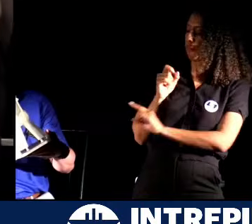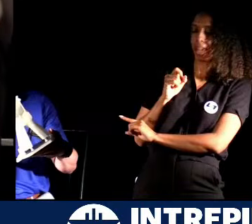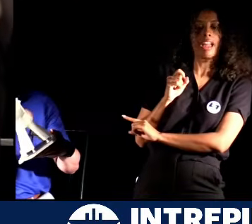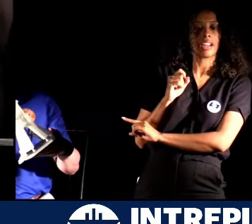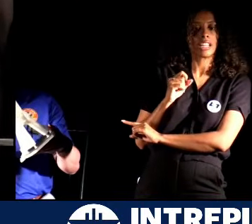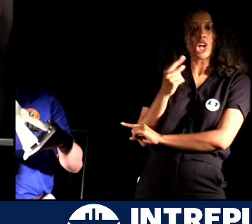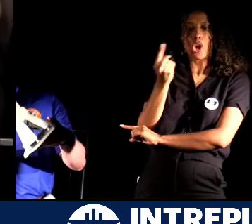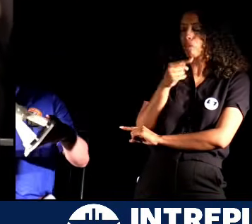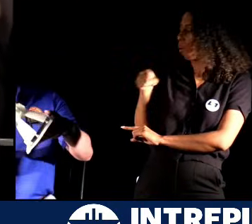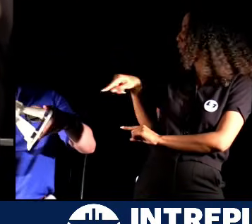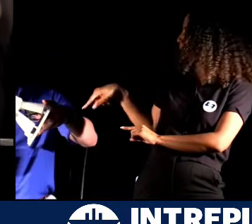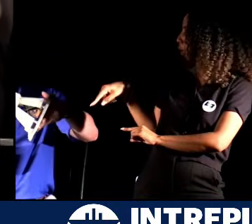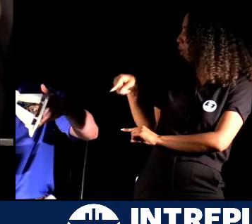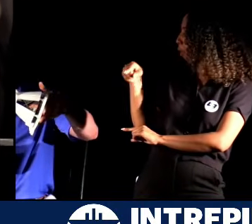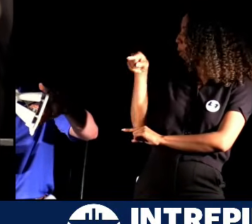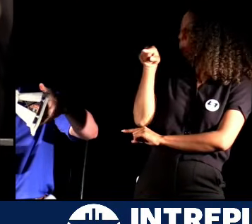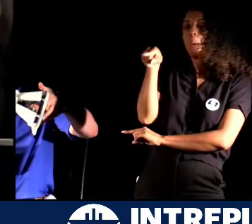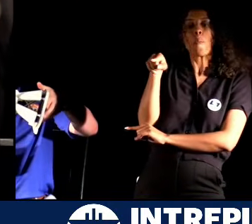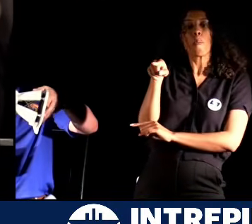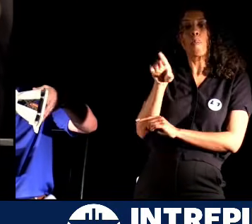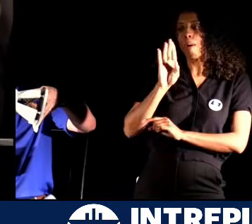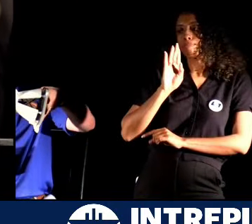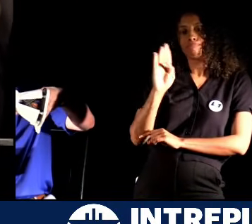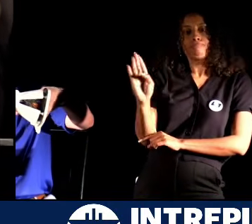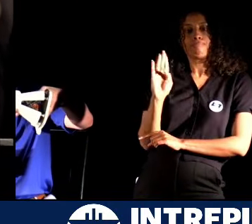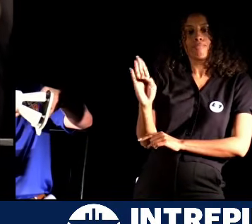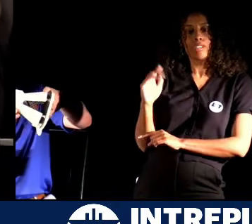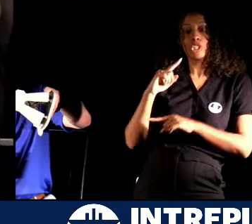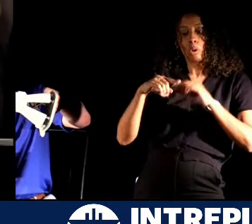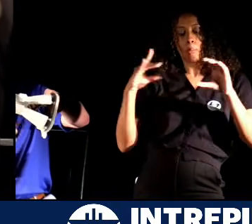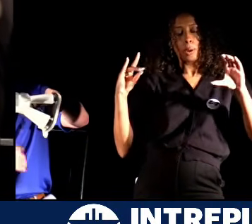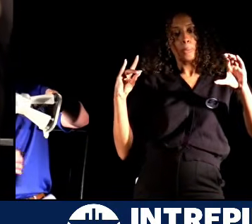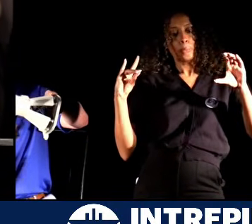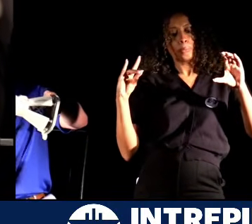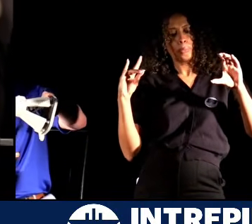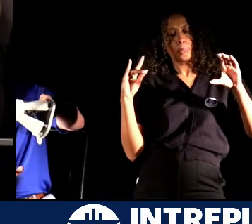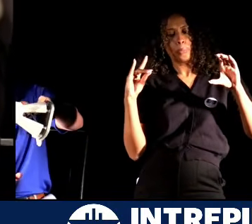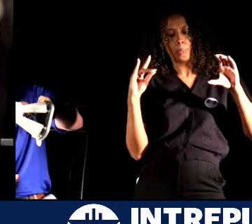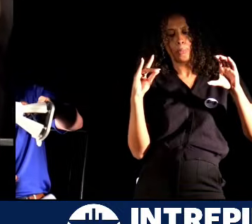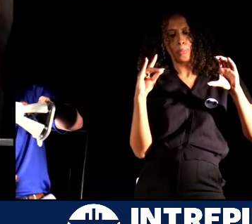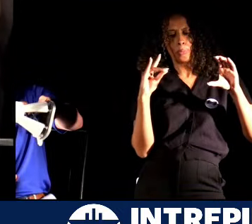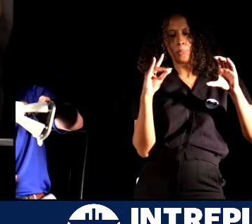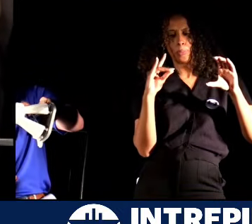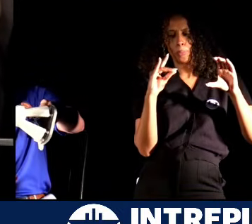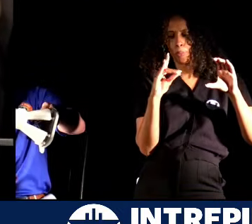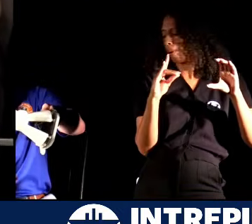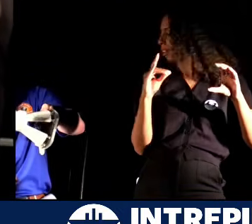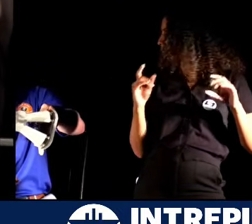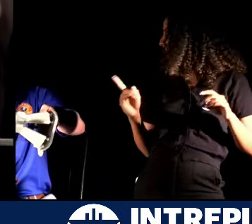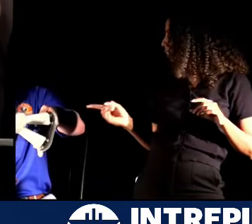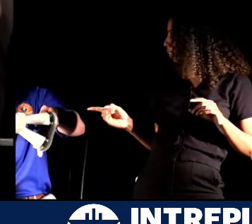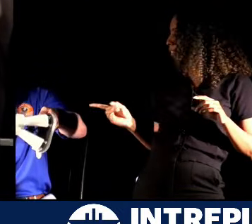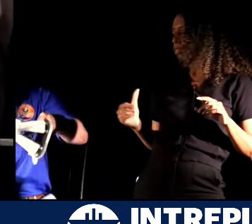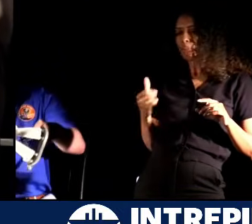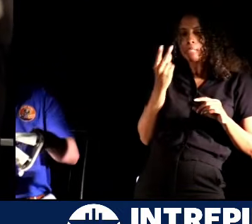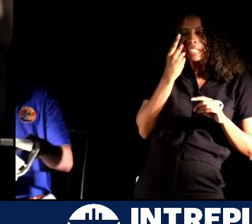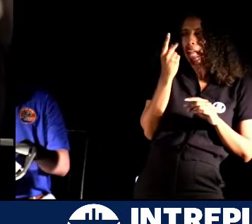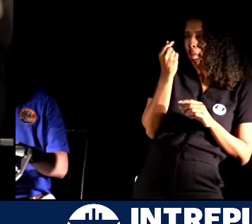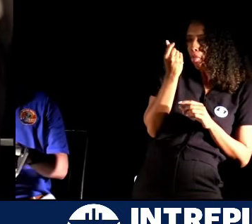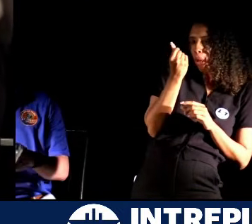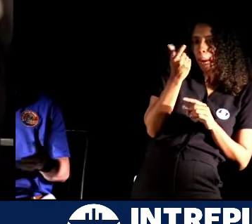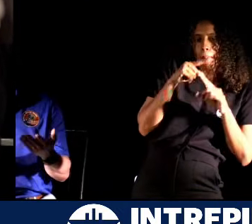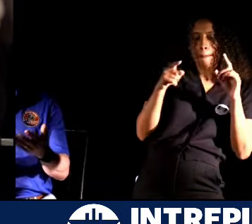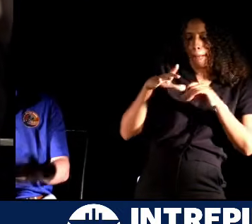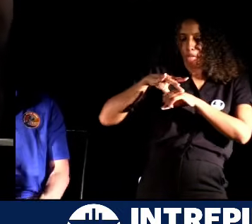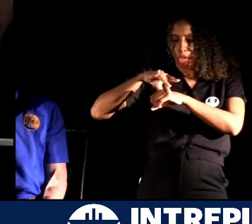only pointed in one direction. So as we get really close, there's only a small percentage of what we would see, and the Earth's